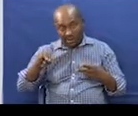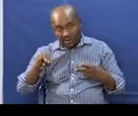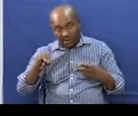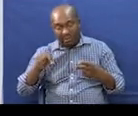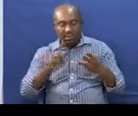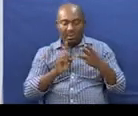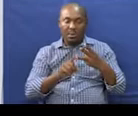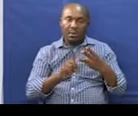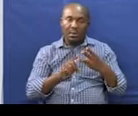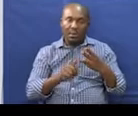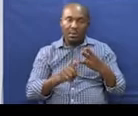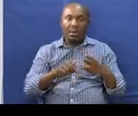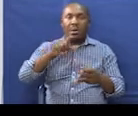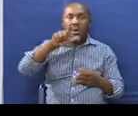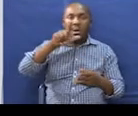do during starch testing?